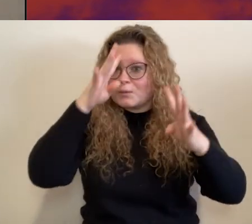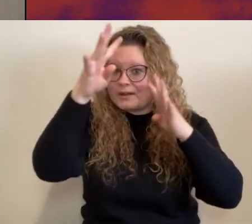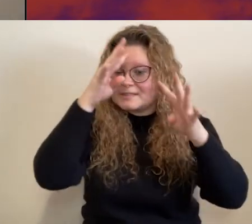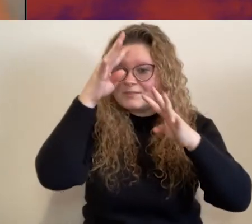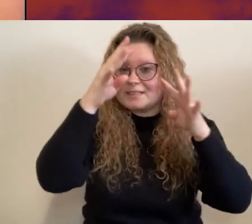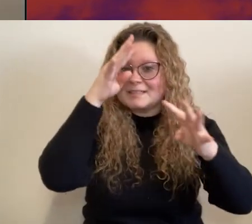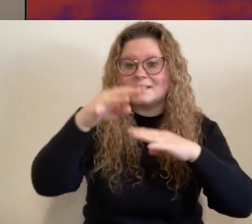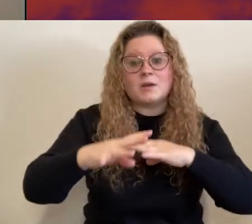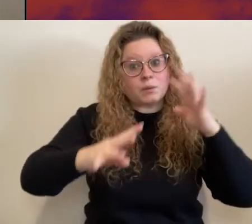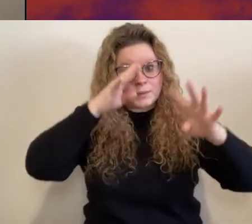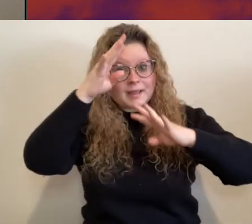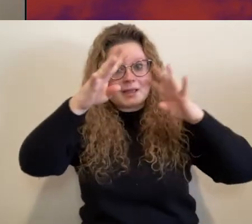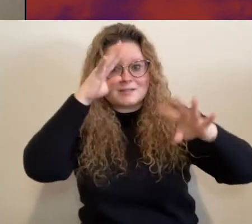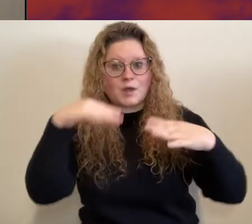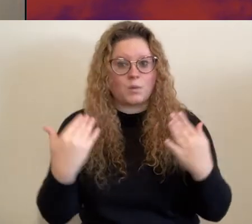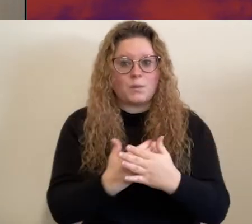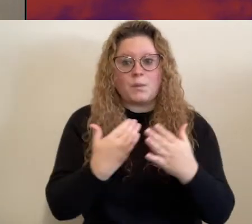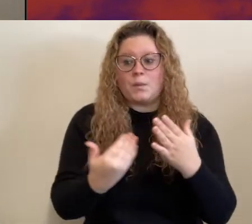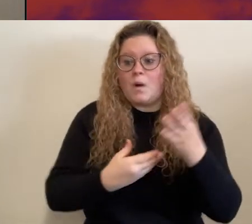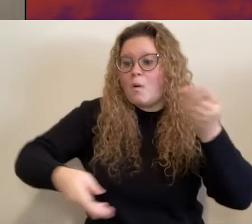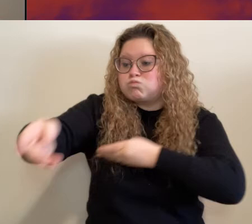Creativity is the new currency.